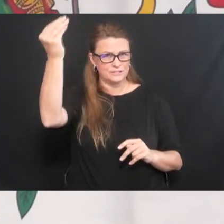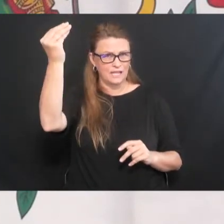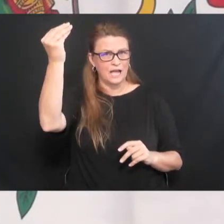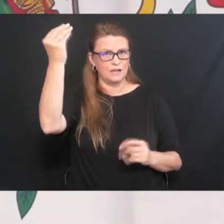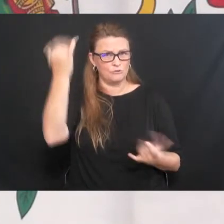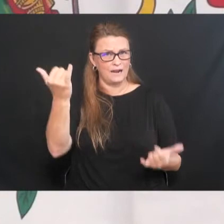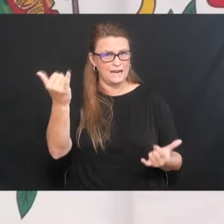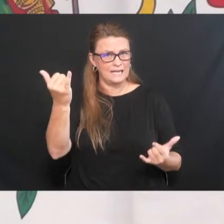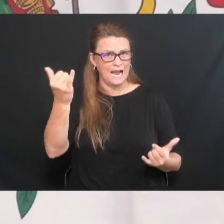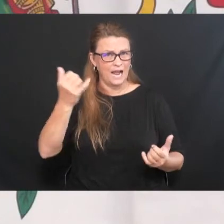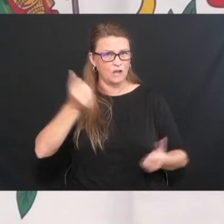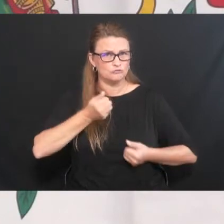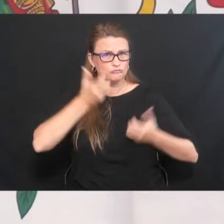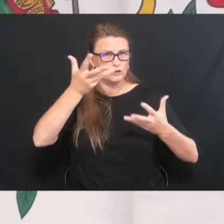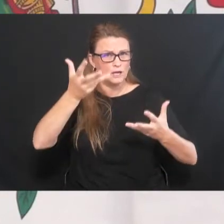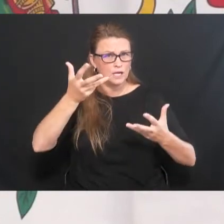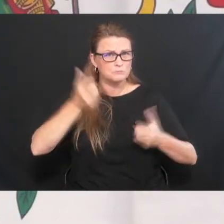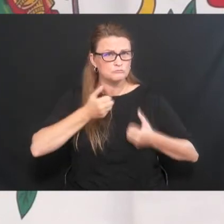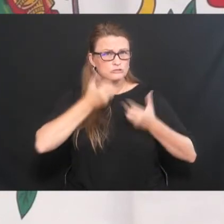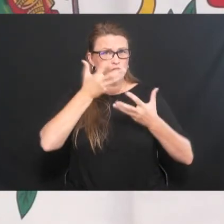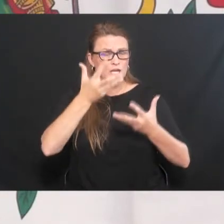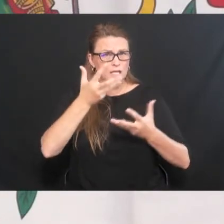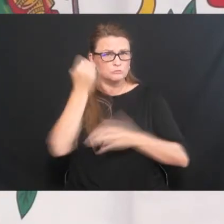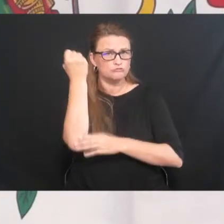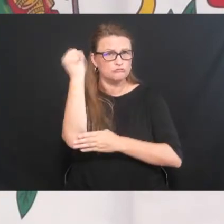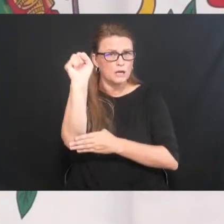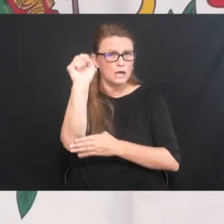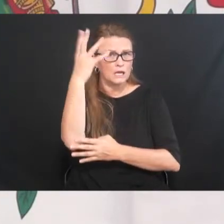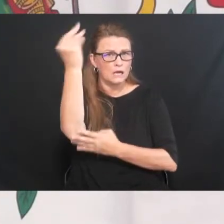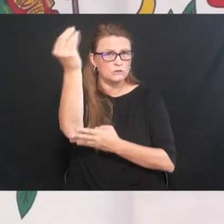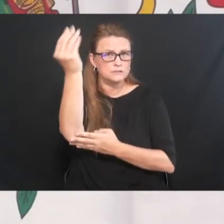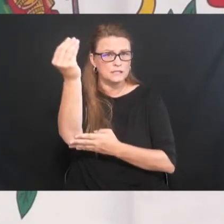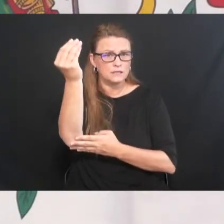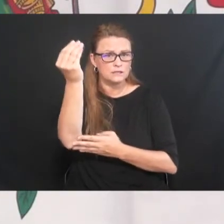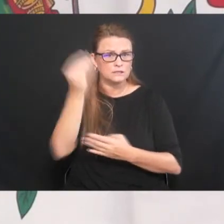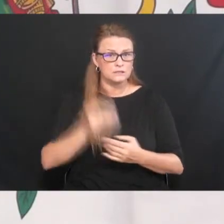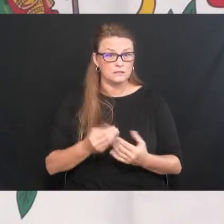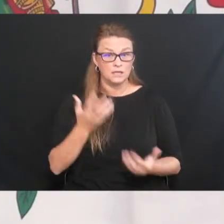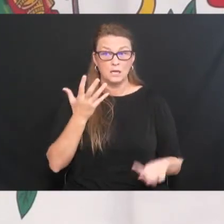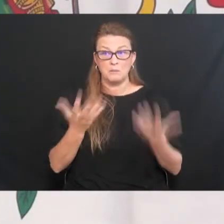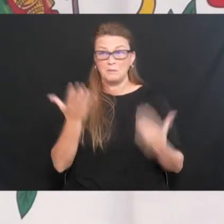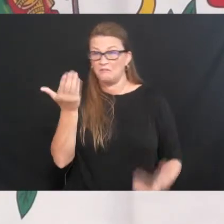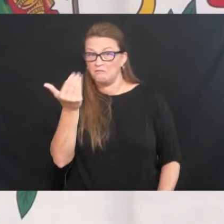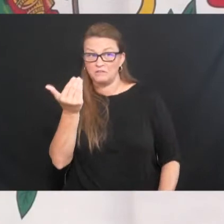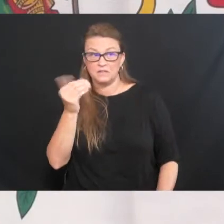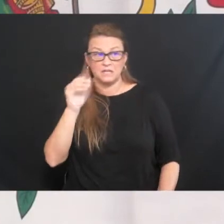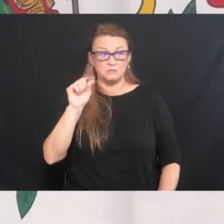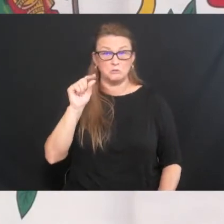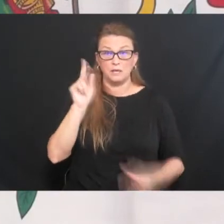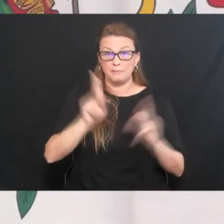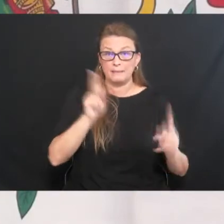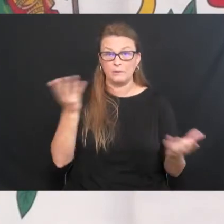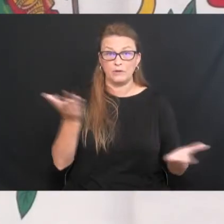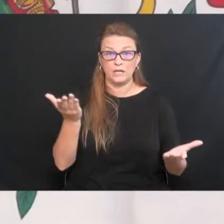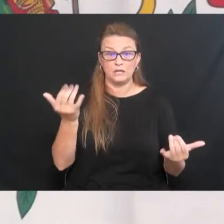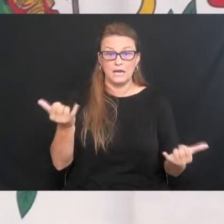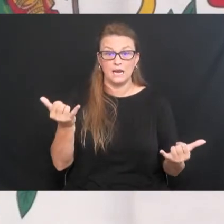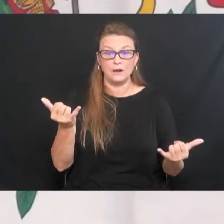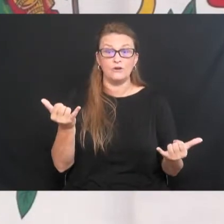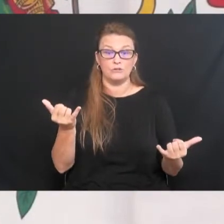outside voicing their opinion. There's a few people here. There's probably, 15 people here. And they